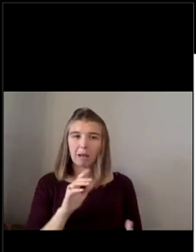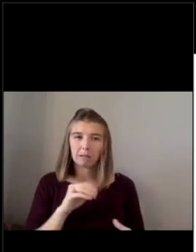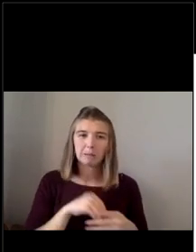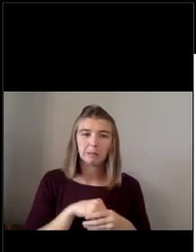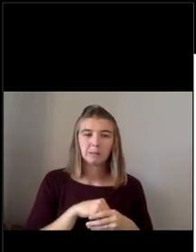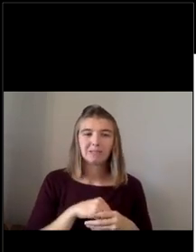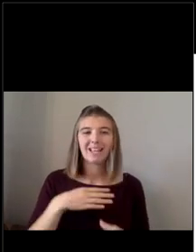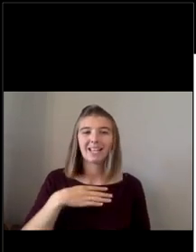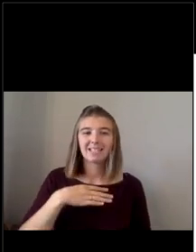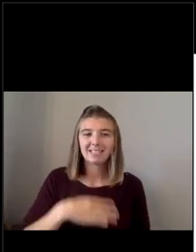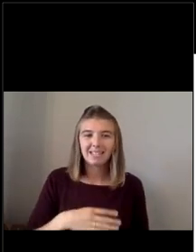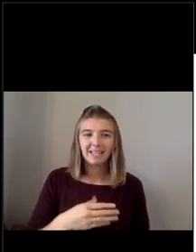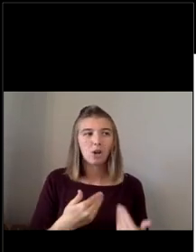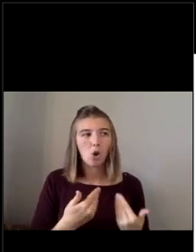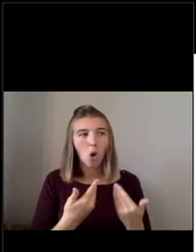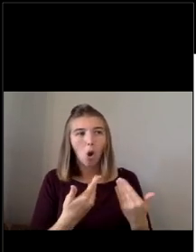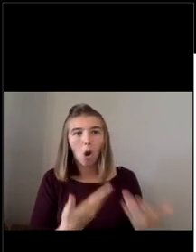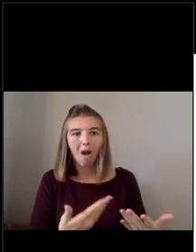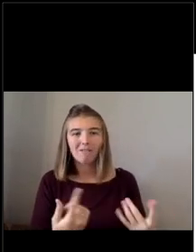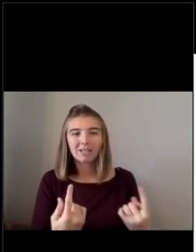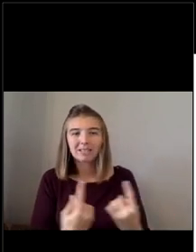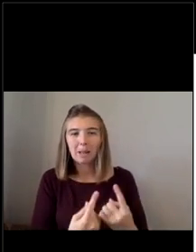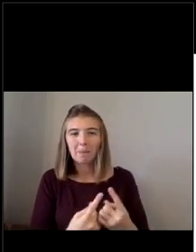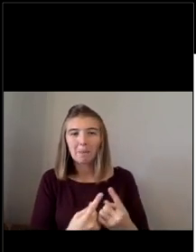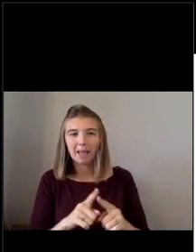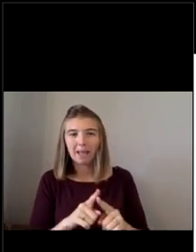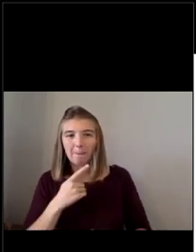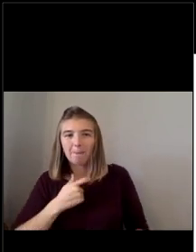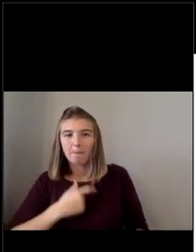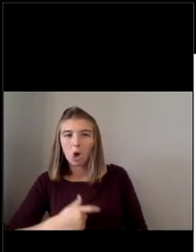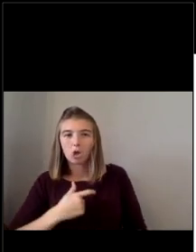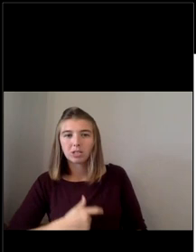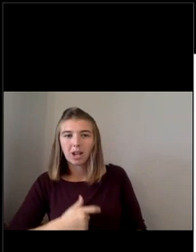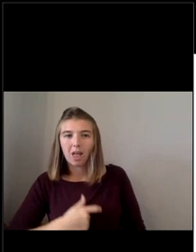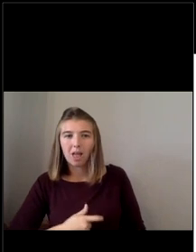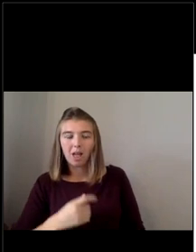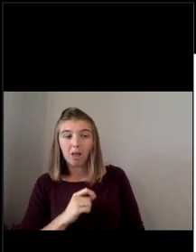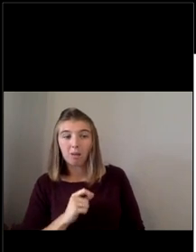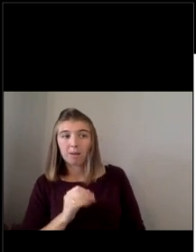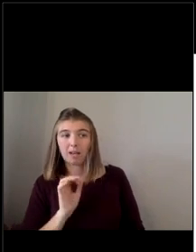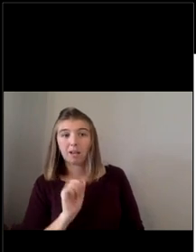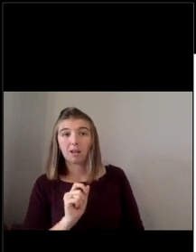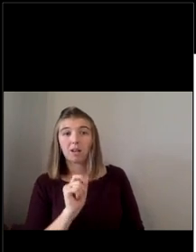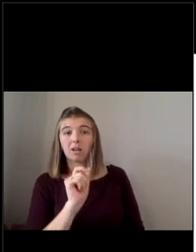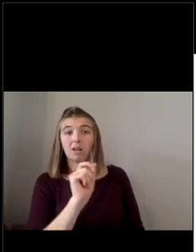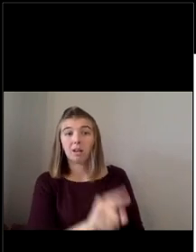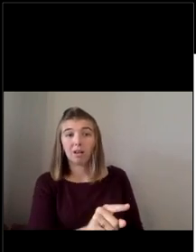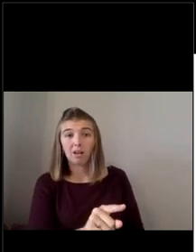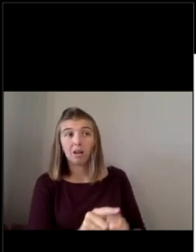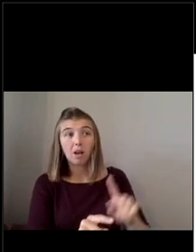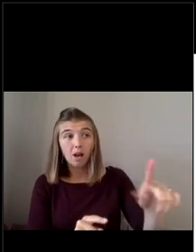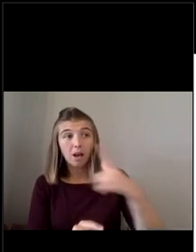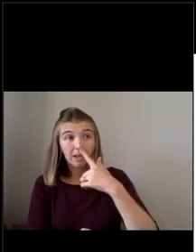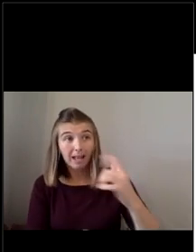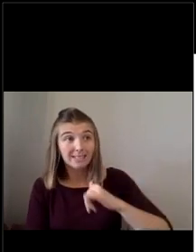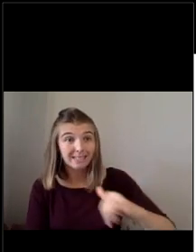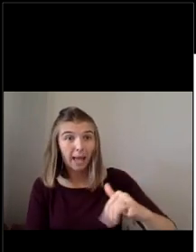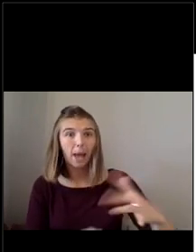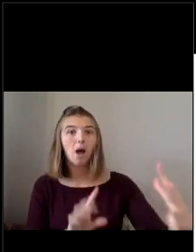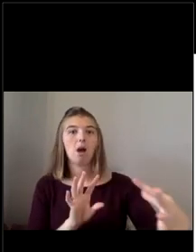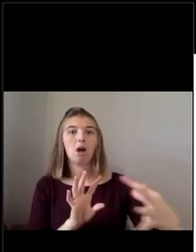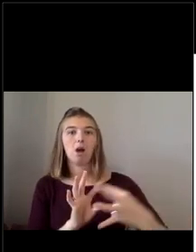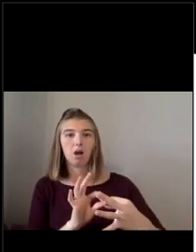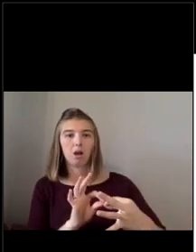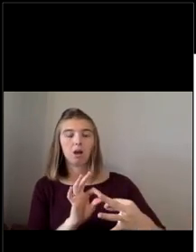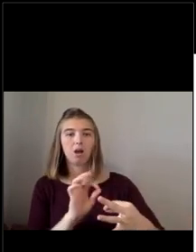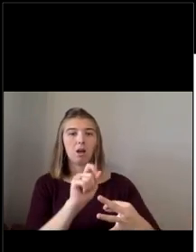a tidbit, an insight into who we are, a thread that the other person can then grab hold of and offer up their own. And then slowly we